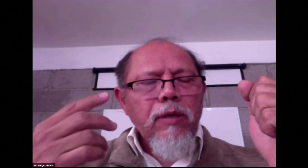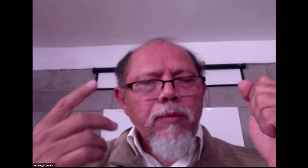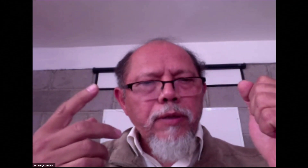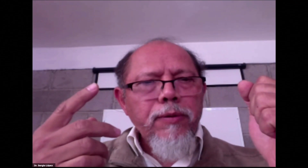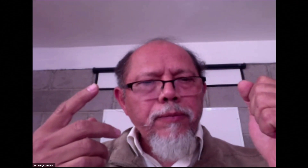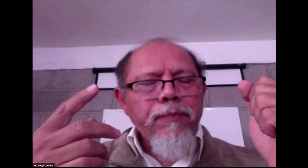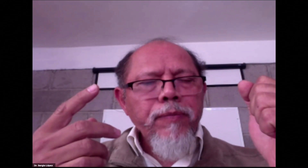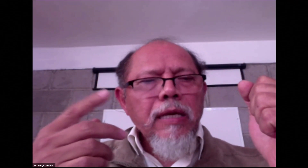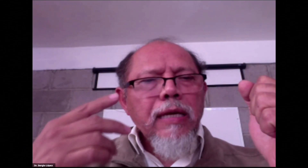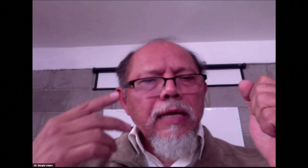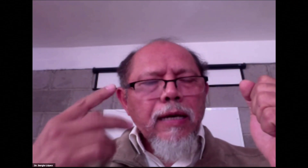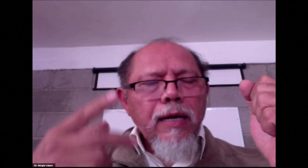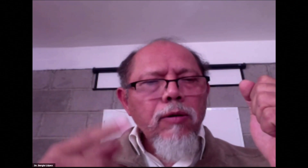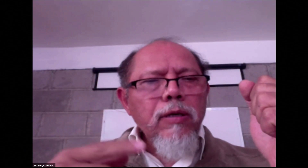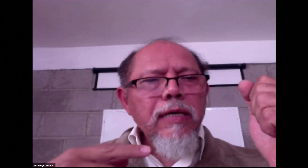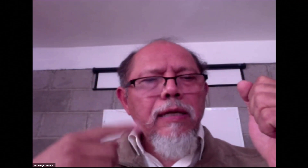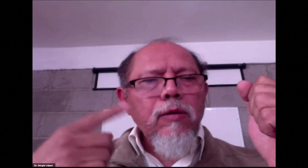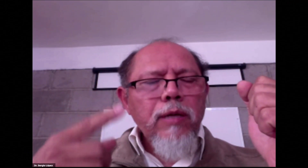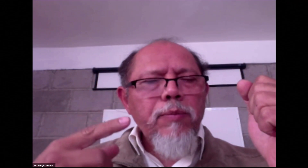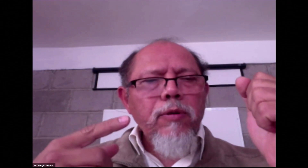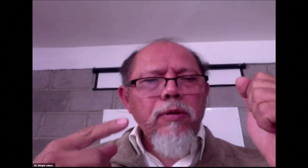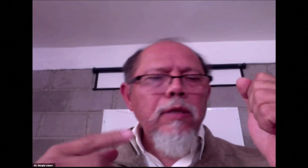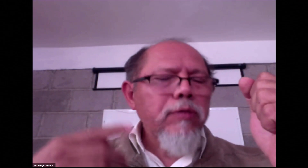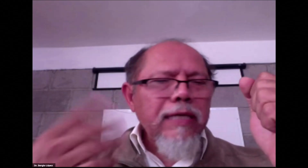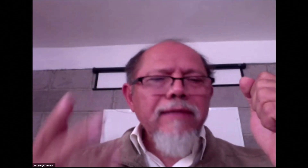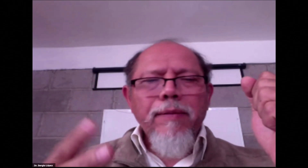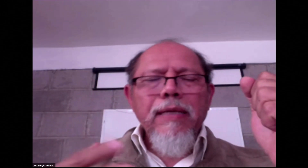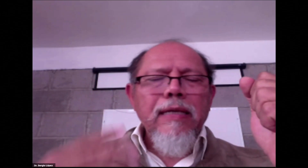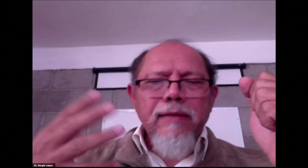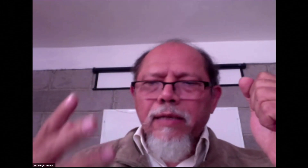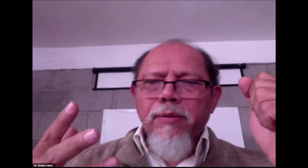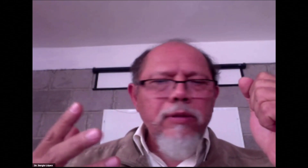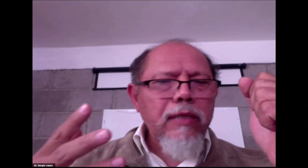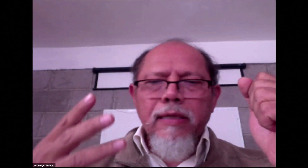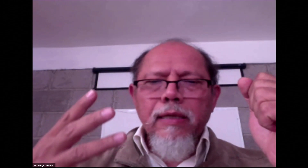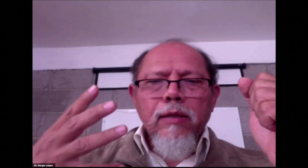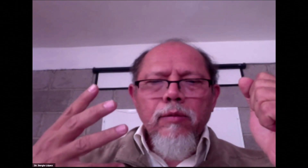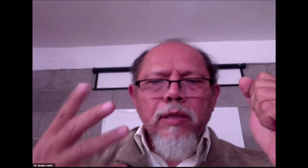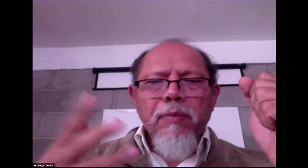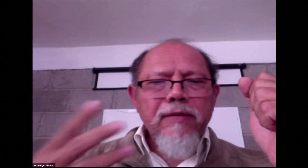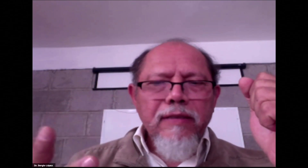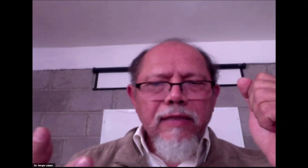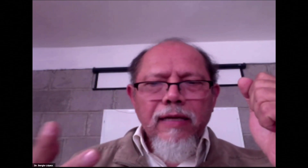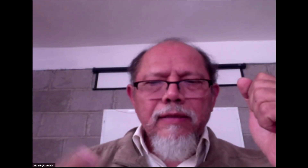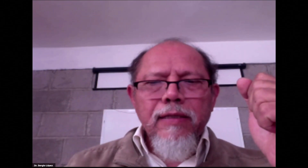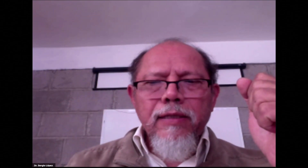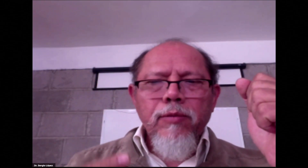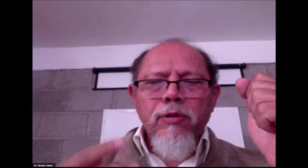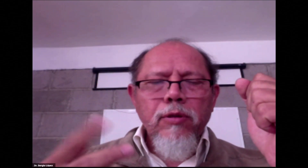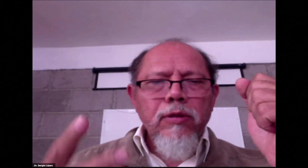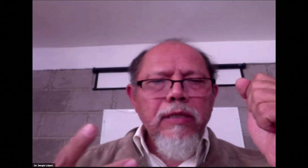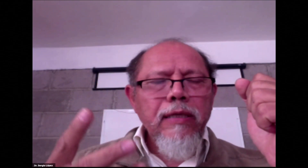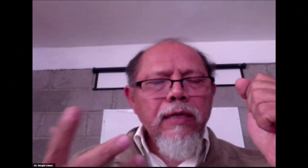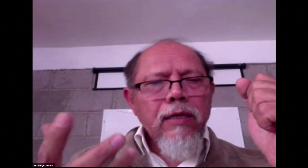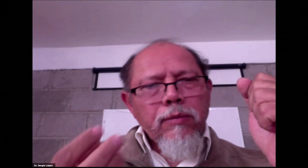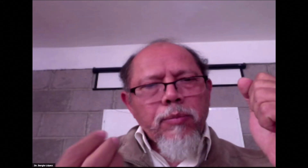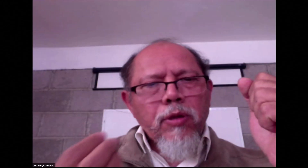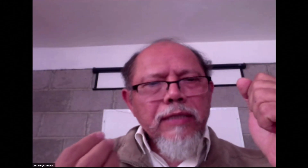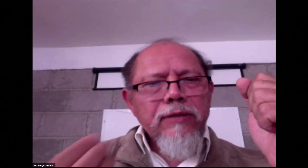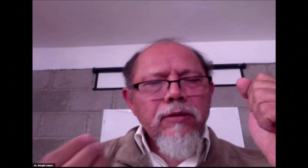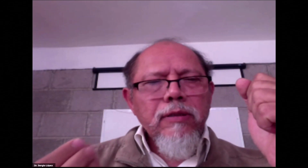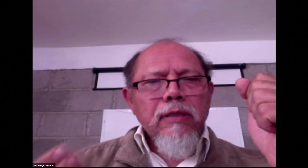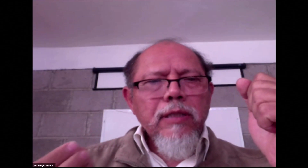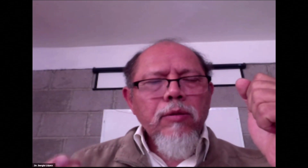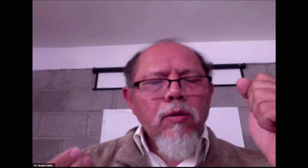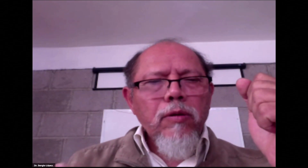head. So I'm moving it, I keep moving it, and I make my body, you know that the brain has a